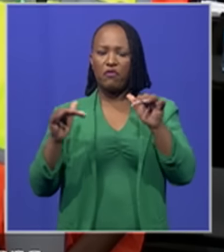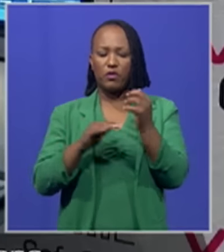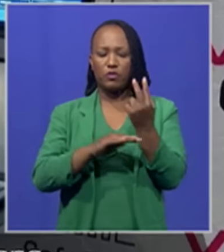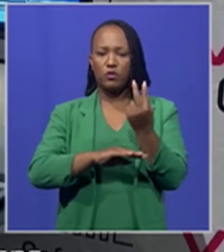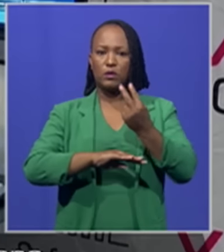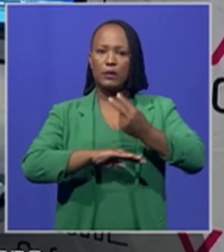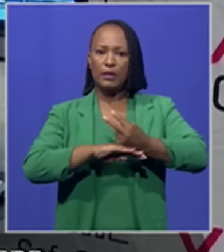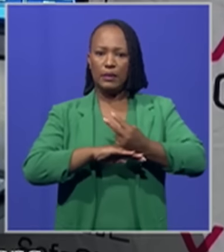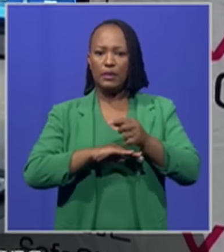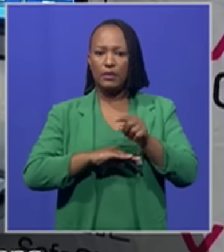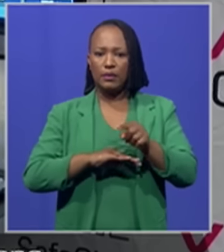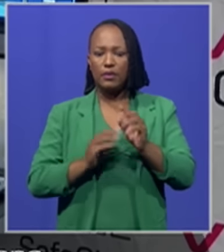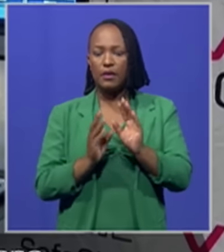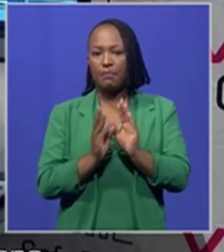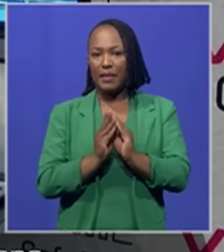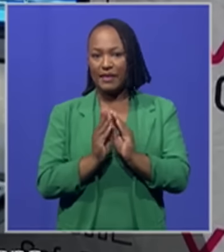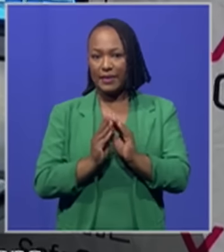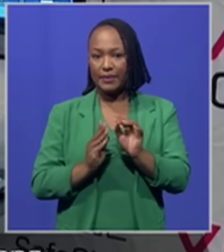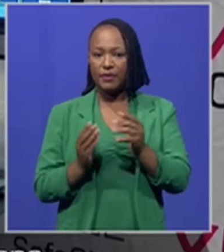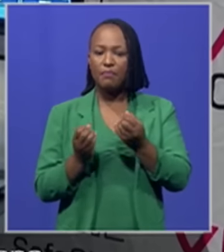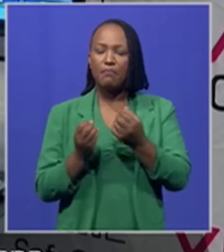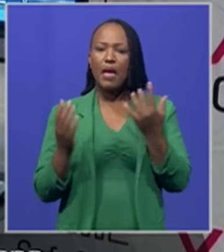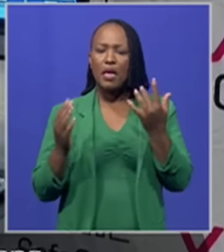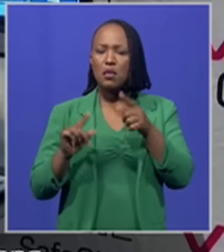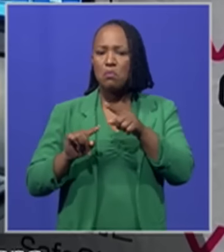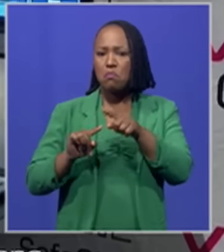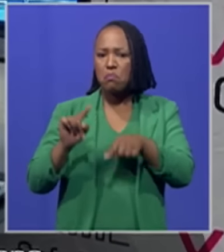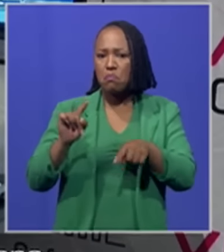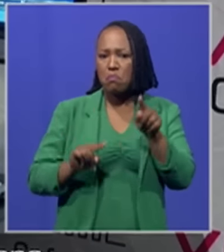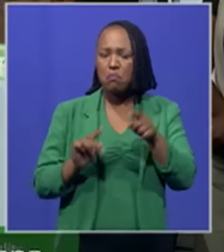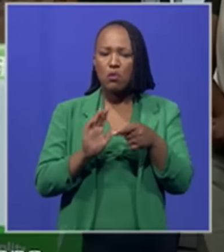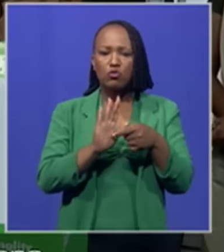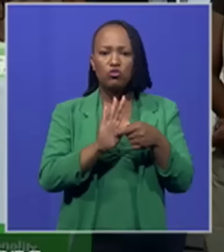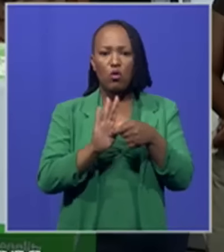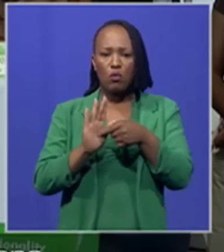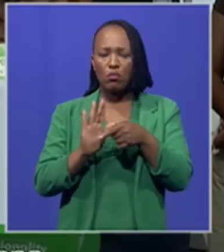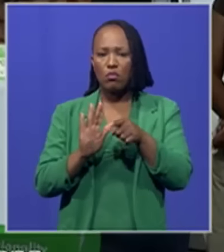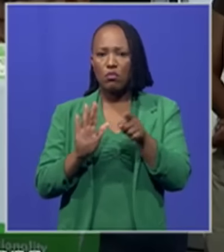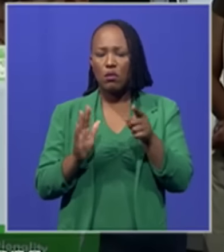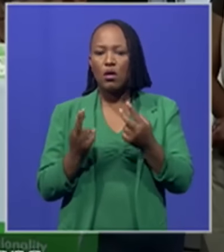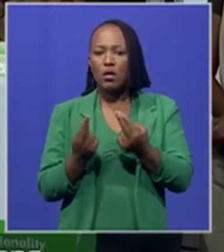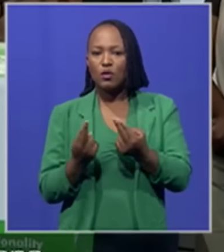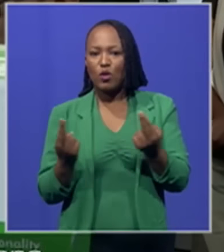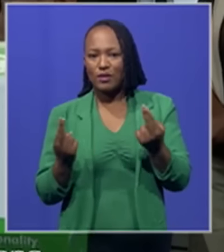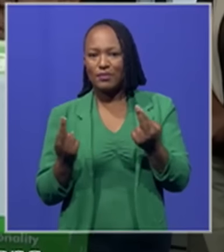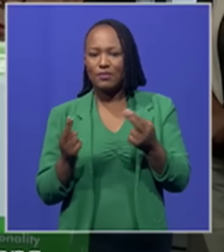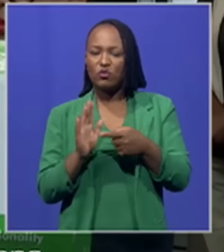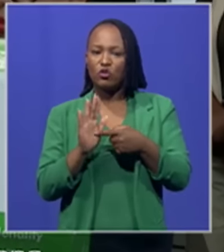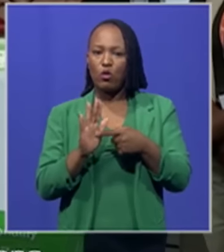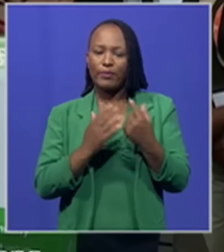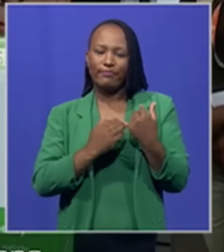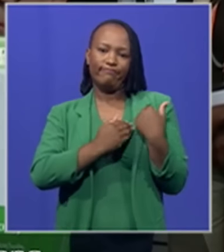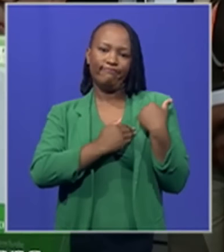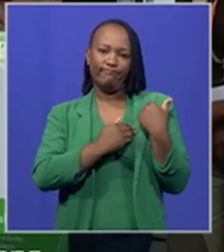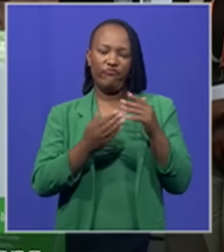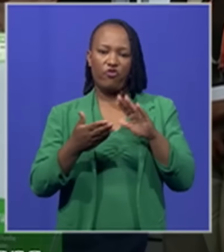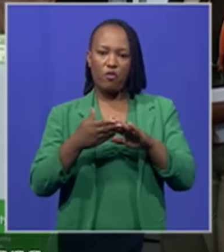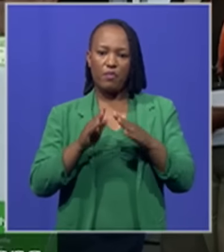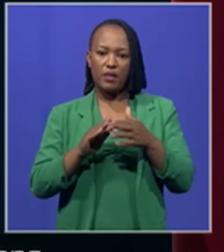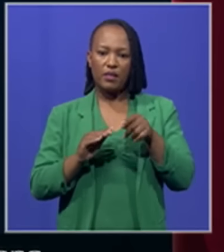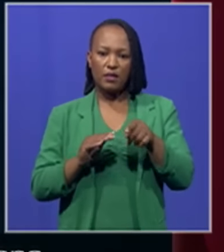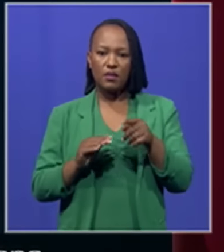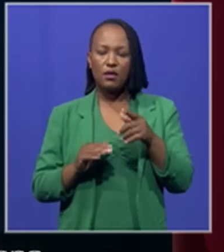mabedi. Batlhahisi ka ho fapana ba ile ba bontsha dihlahiswa tsa bona tseo ba reng di tla netefatsa polokeho ya baahi. Ramotse o